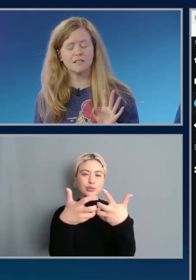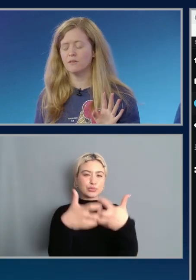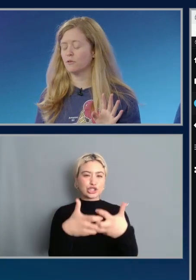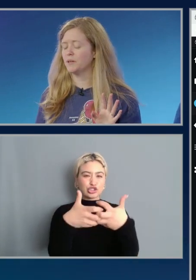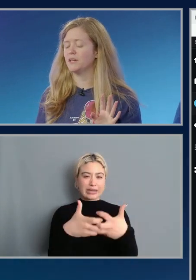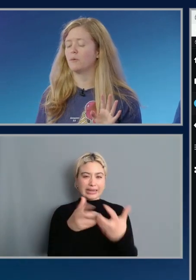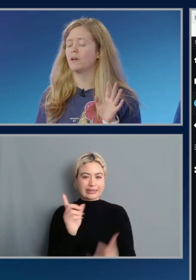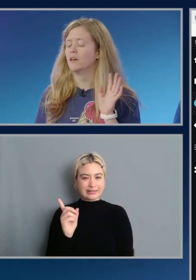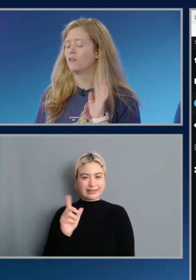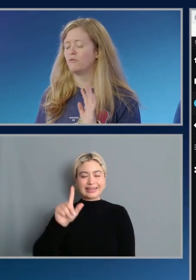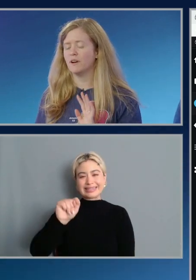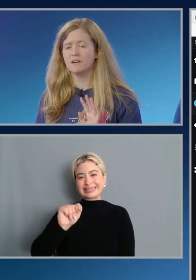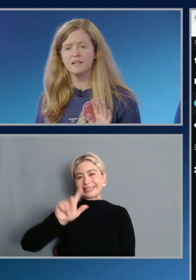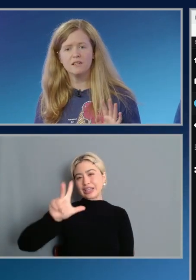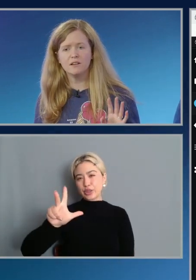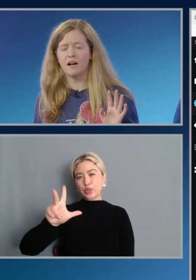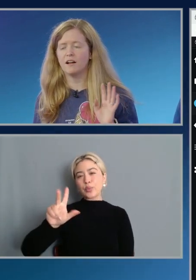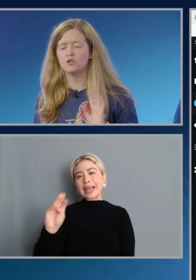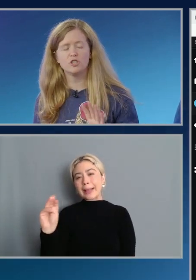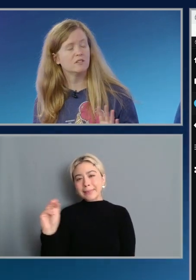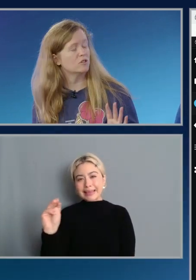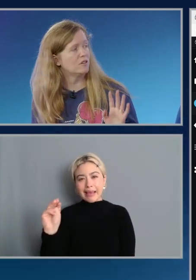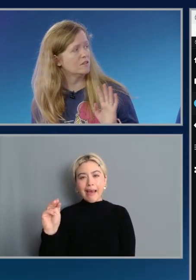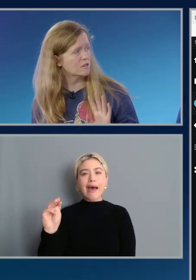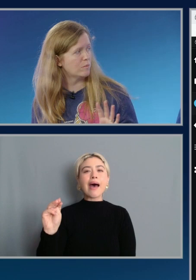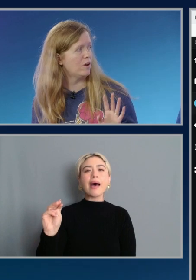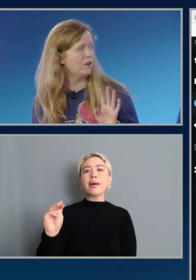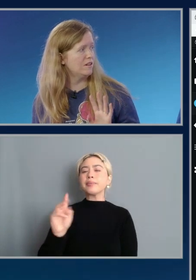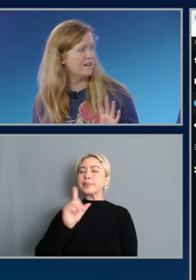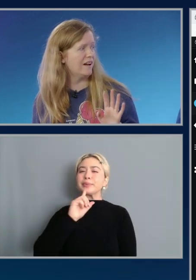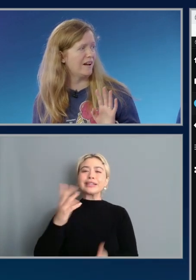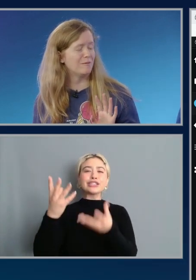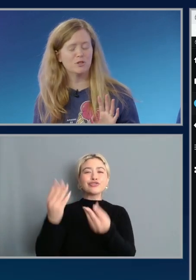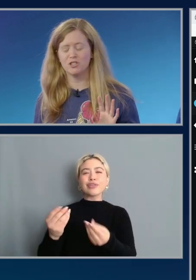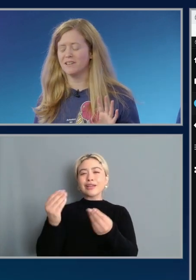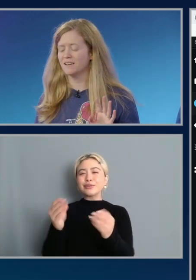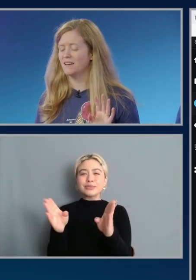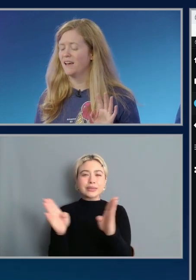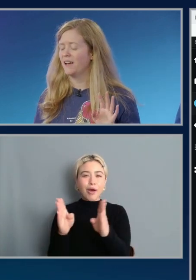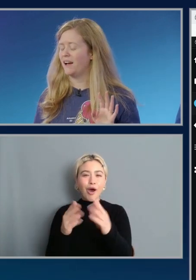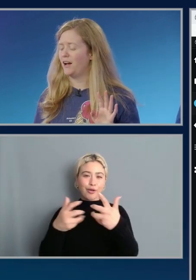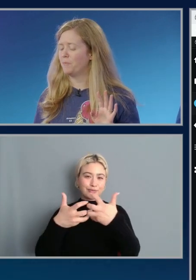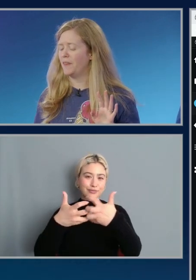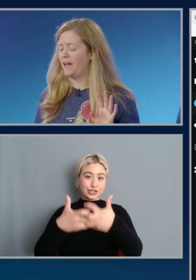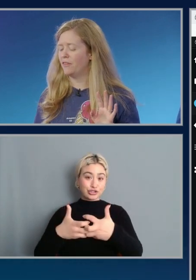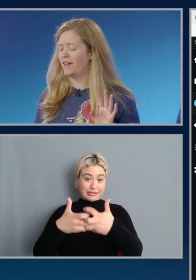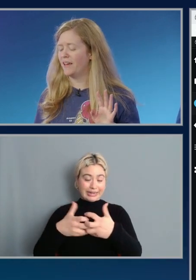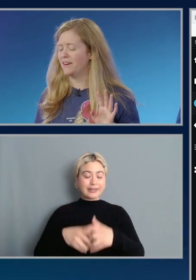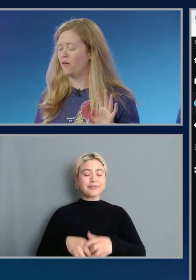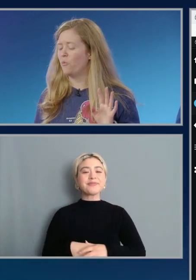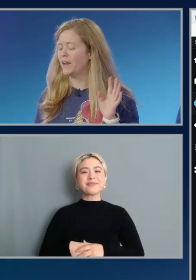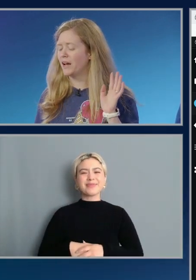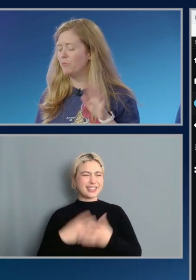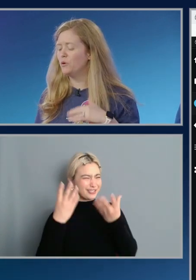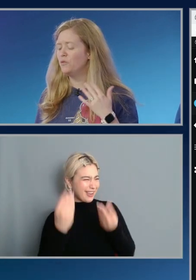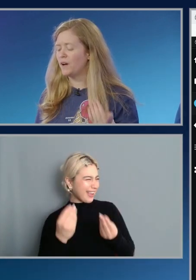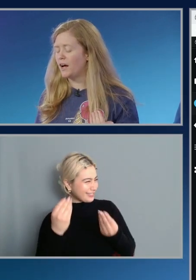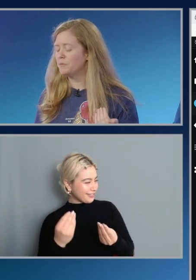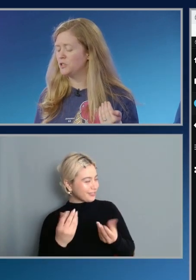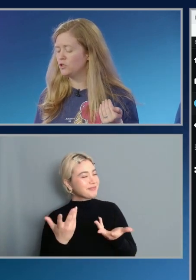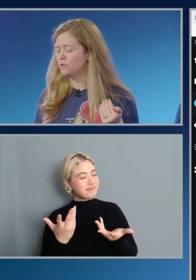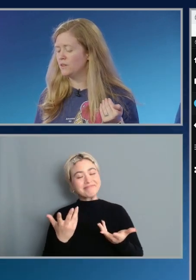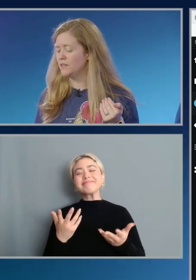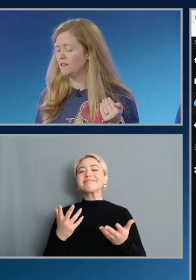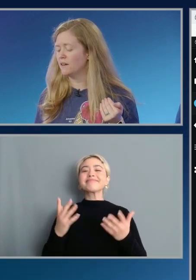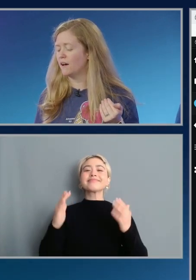a T3 medium, very gentle, small machine. And then when I move